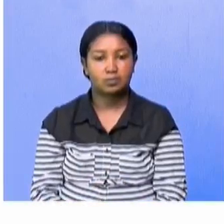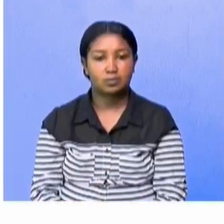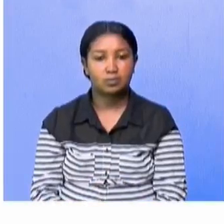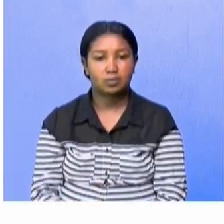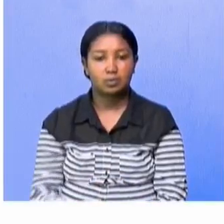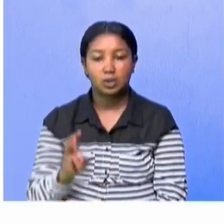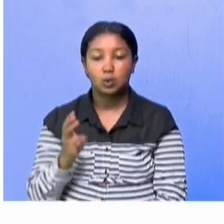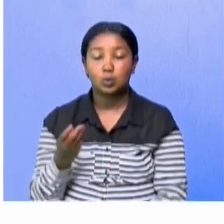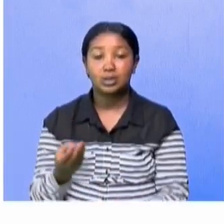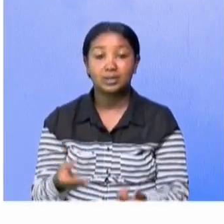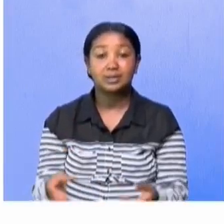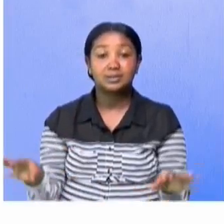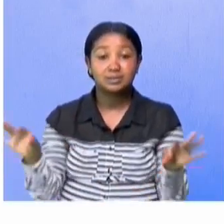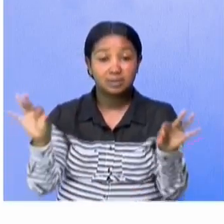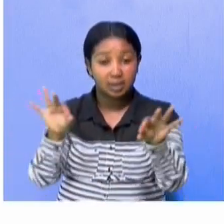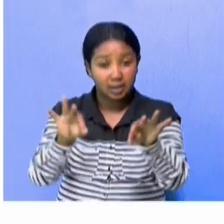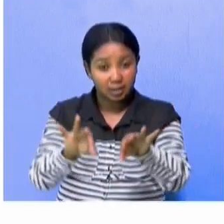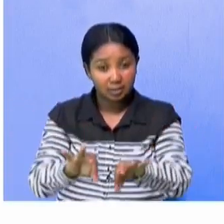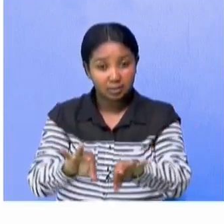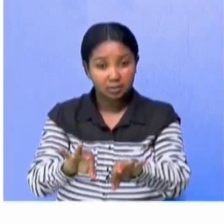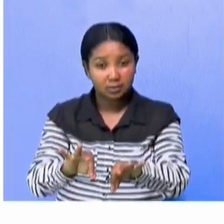we need